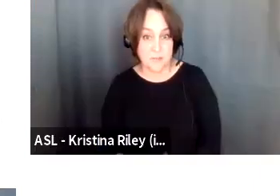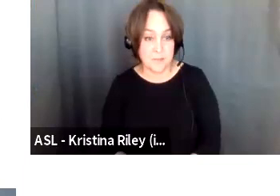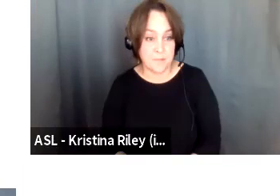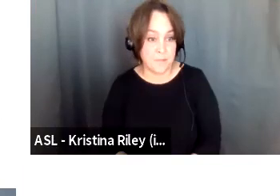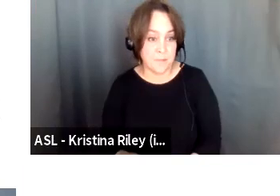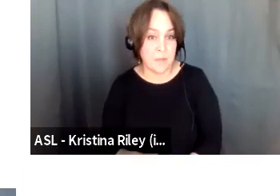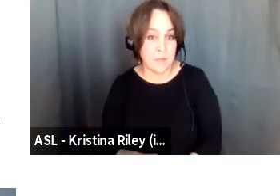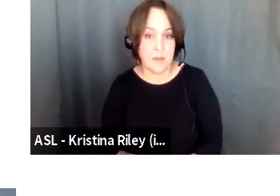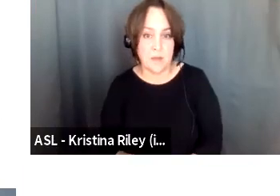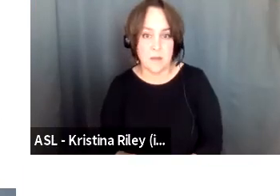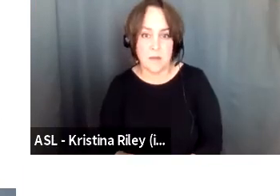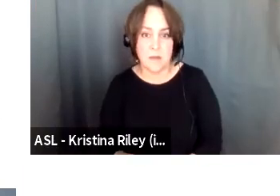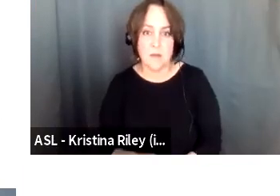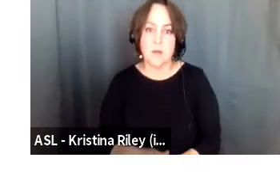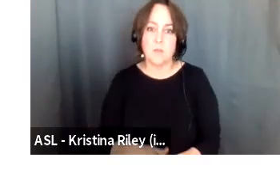it.